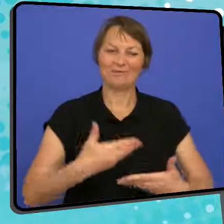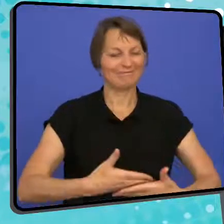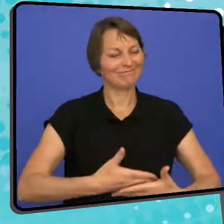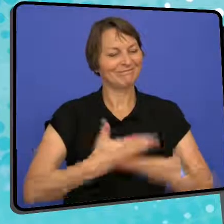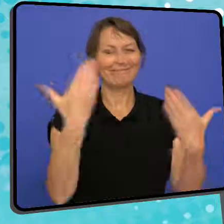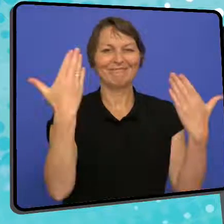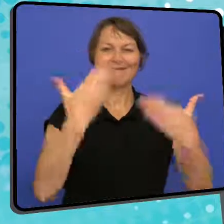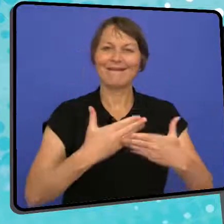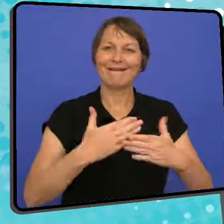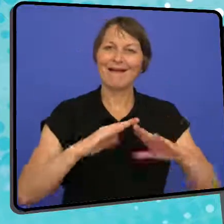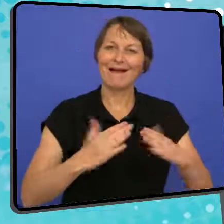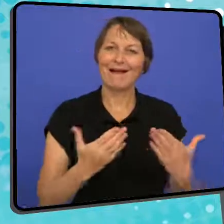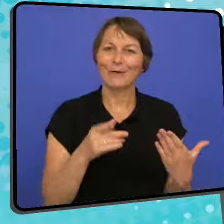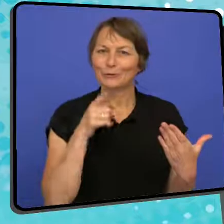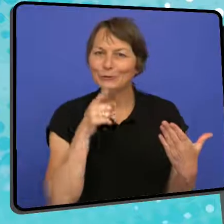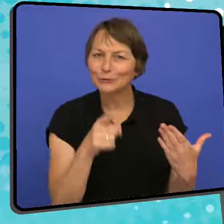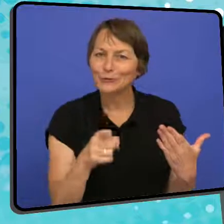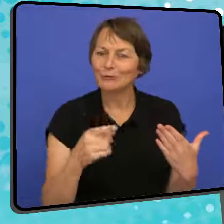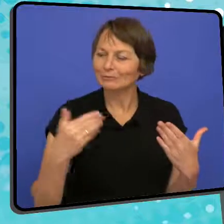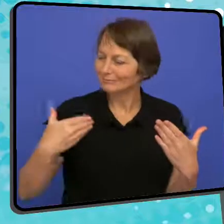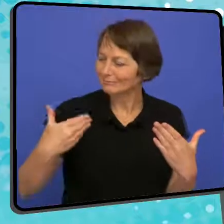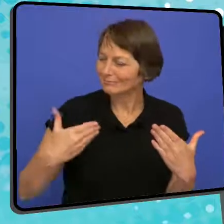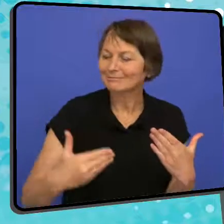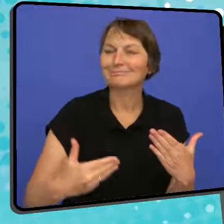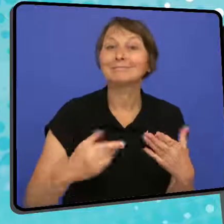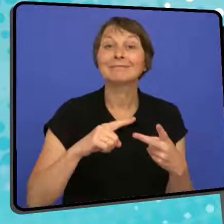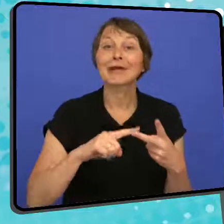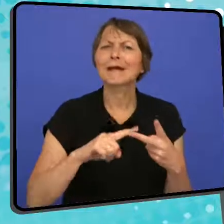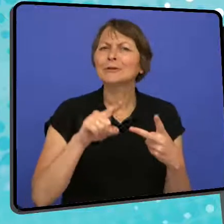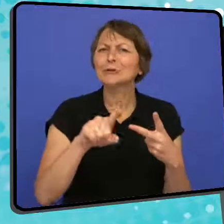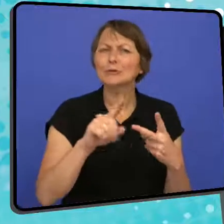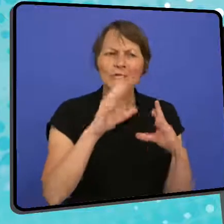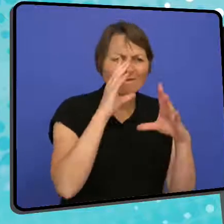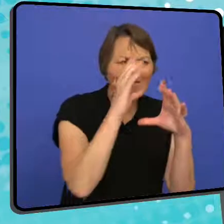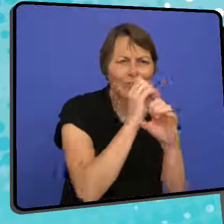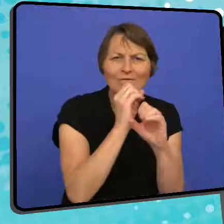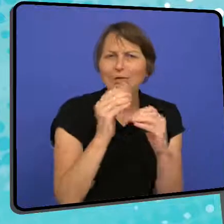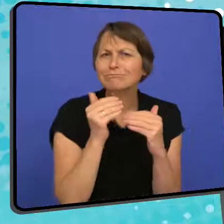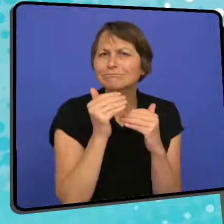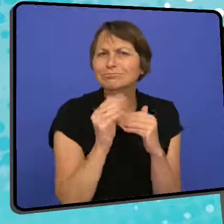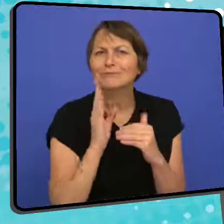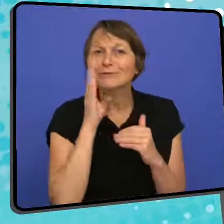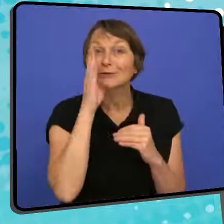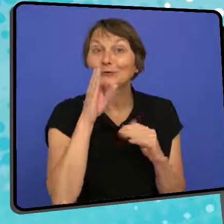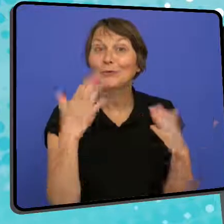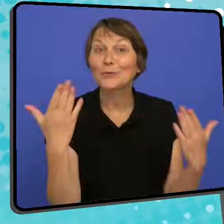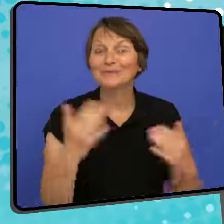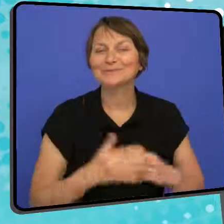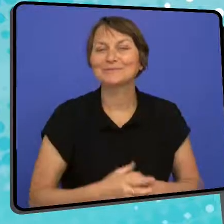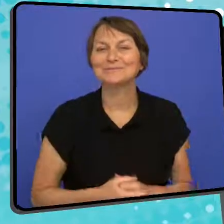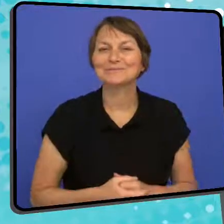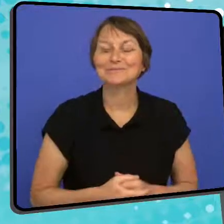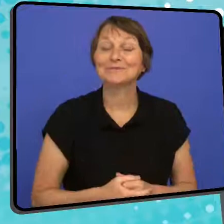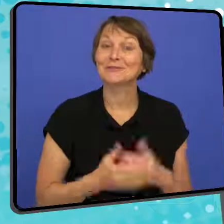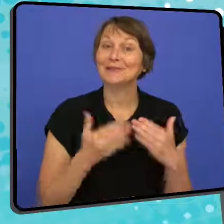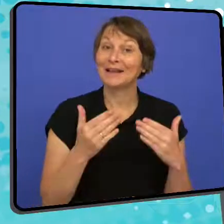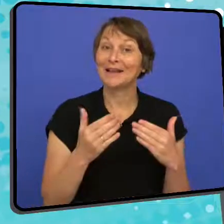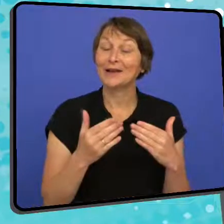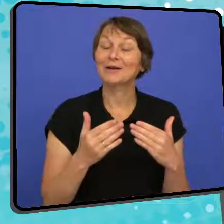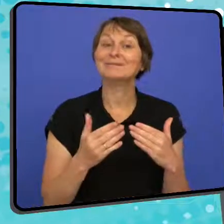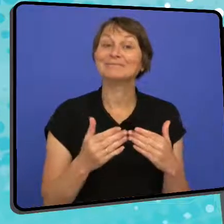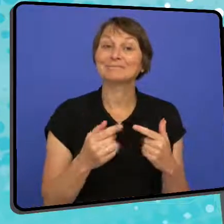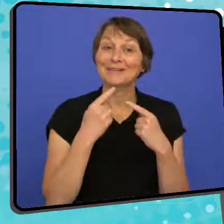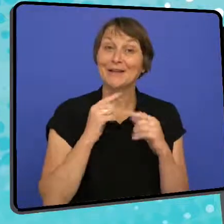how you've got to where you are, and also the things that you're focusing on in the future as well. And so with that, we will say goodbye